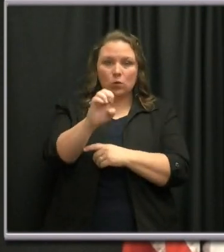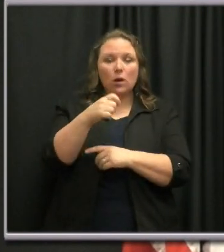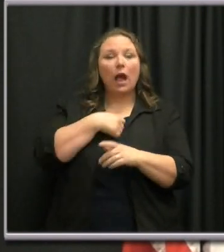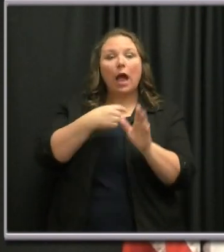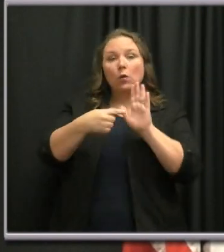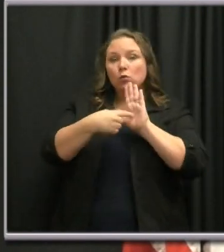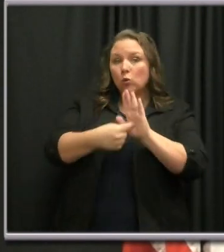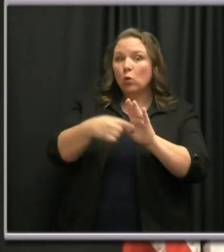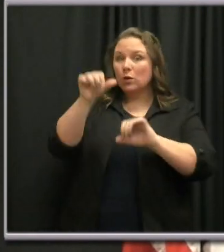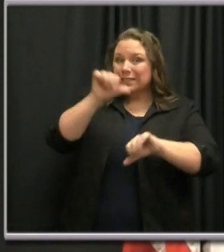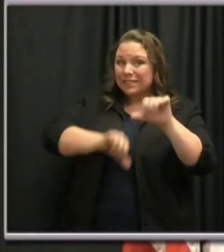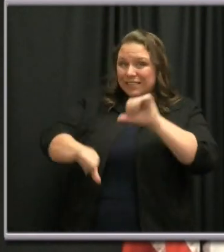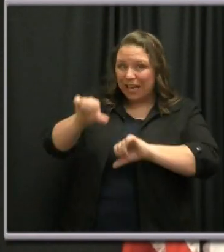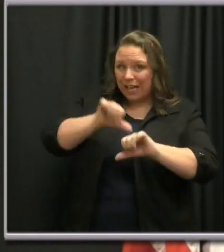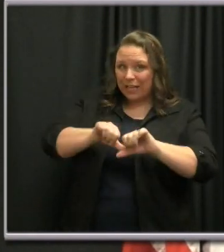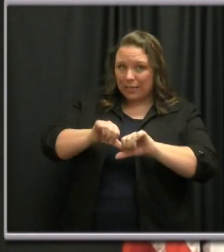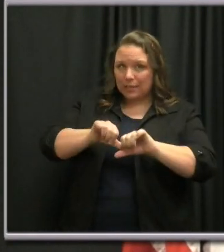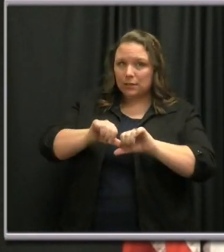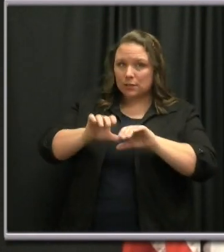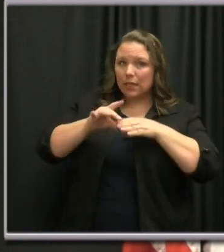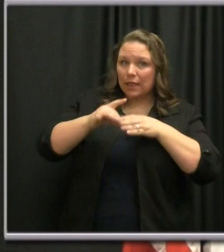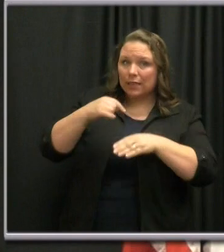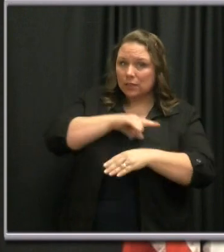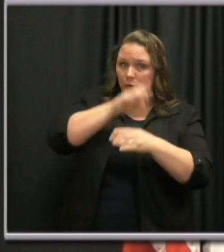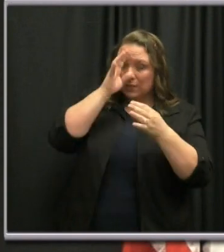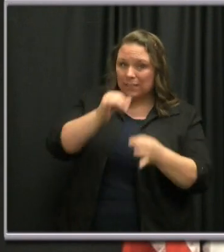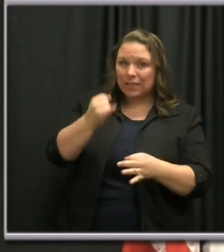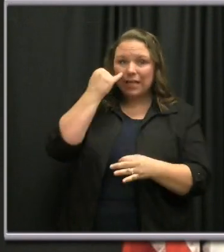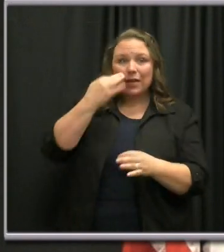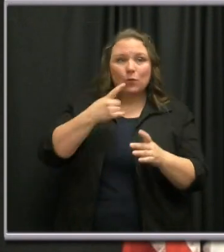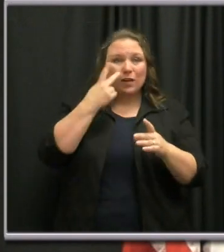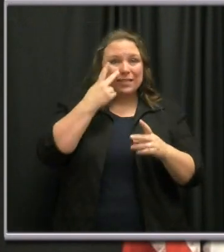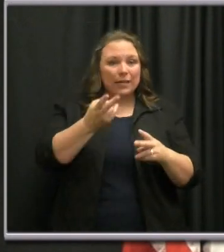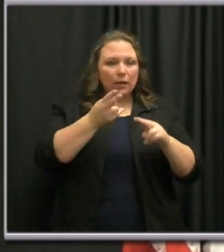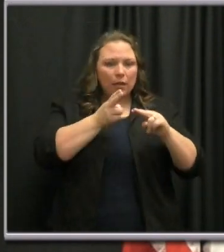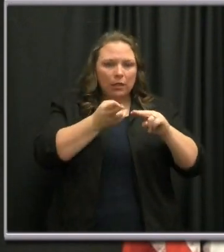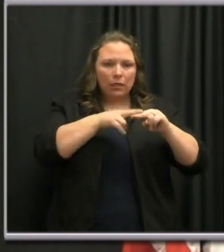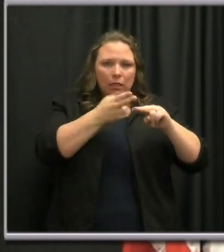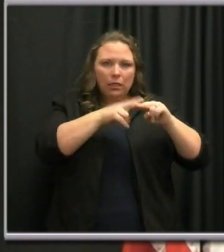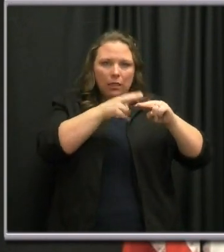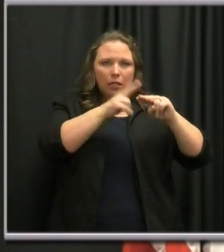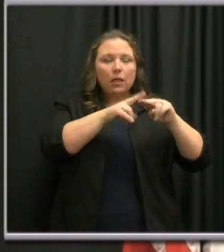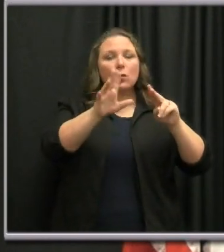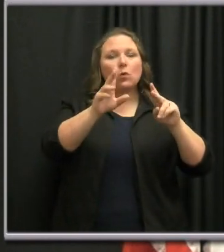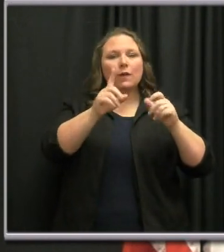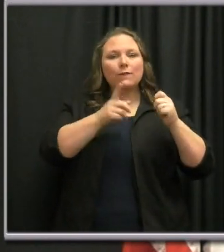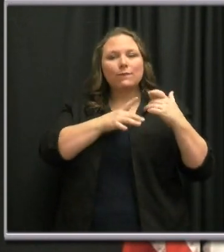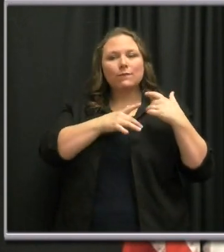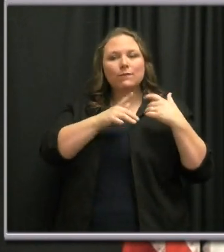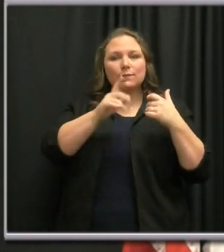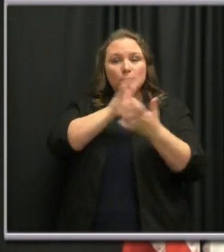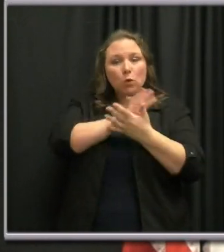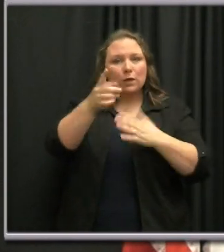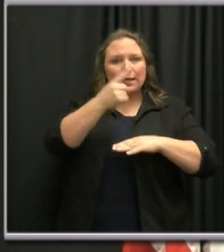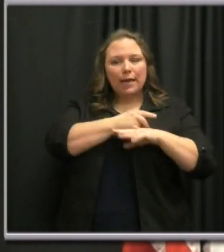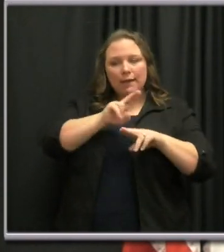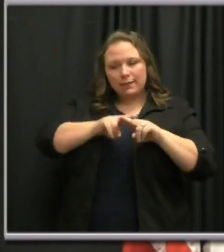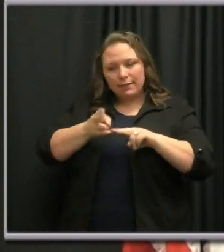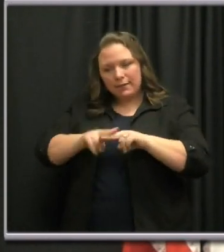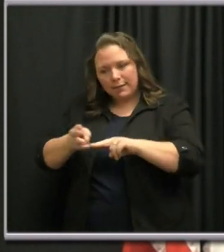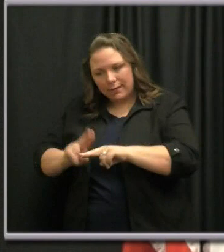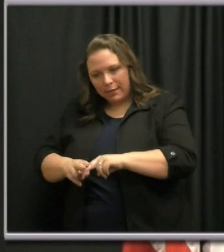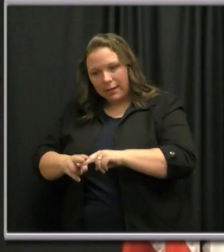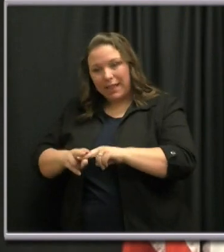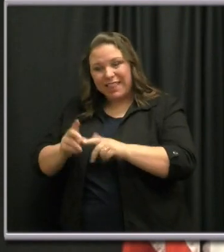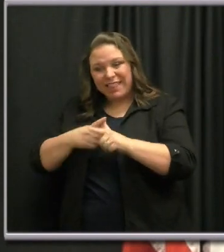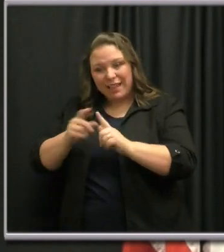has shown, and what I suspect will drive our decisions, is typically if you start seeing an increase in cases after a downward trend of 14 days, as the mayor mentioned, if you start seeing